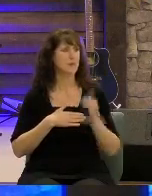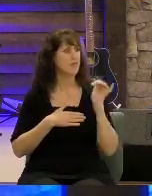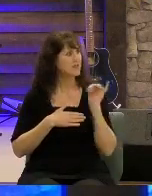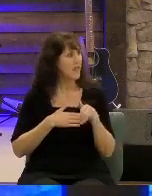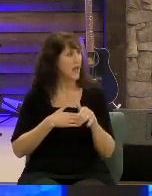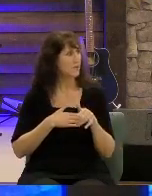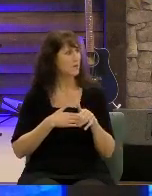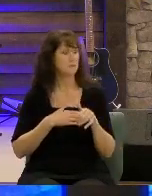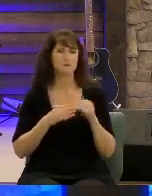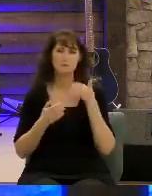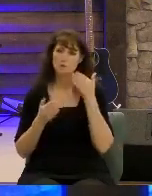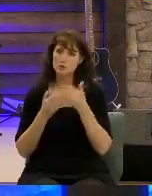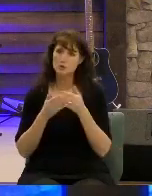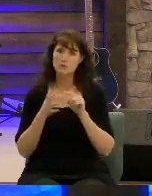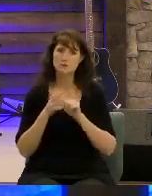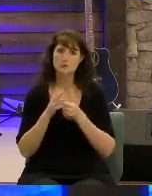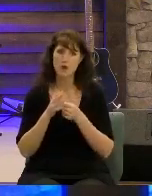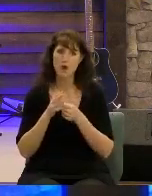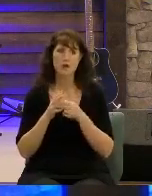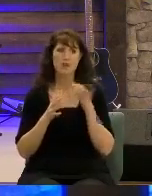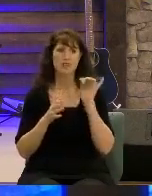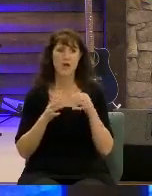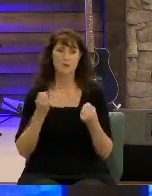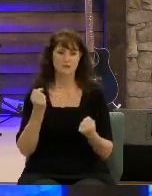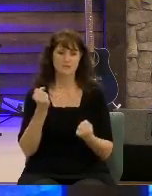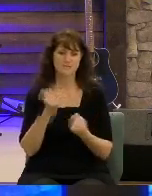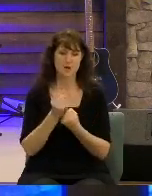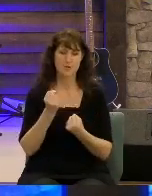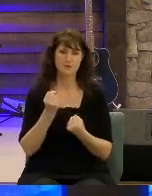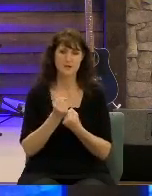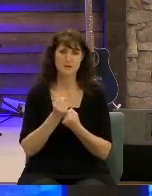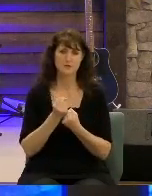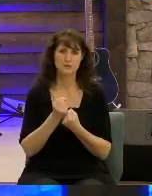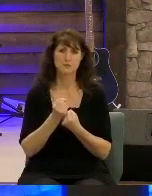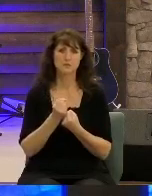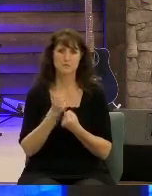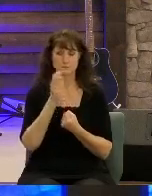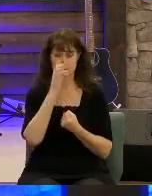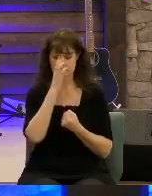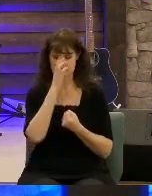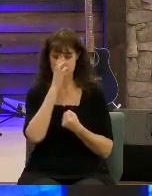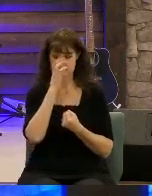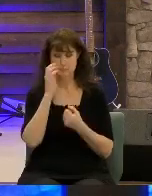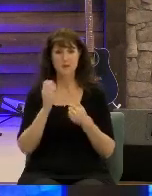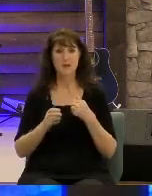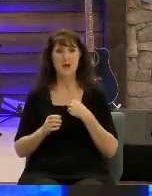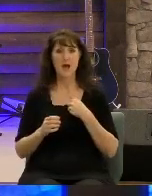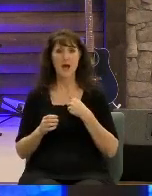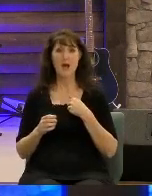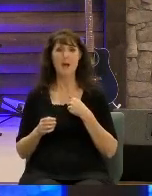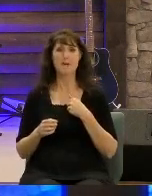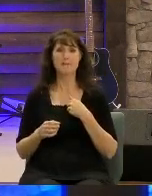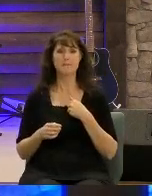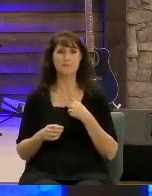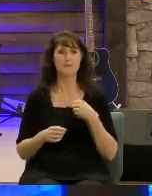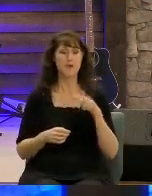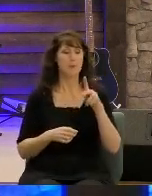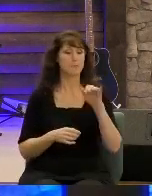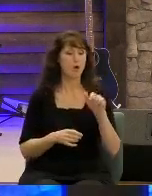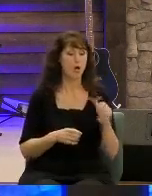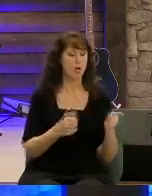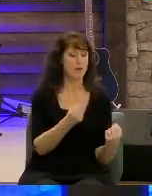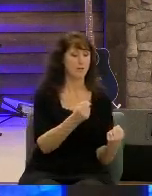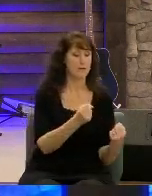was, what was that, Paul? Was that the foundation? I'm painting walls today. Is that right? Paul poured the foundation? That's